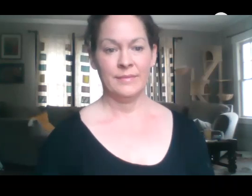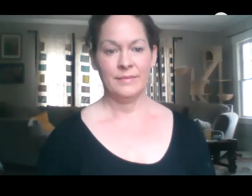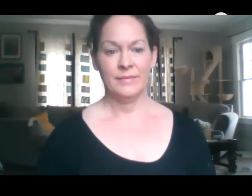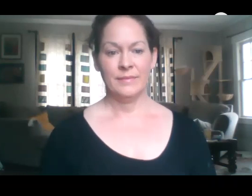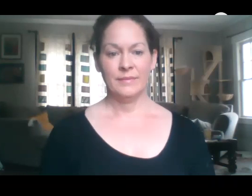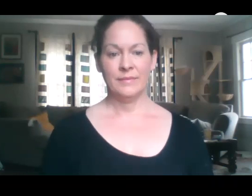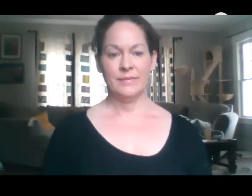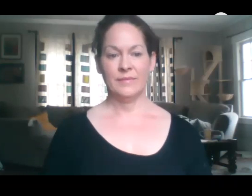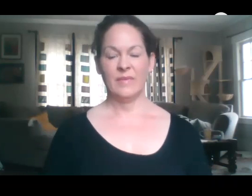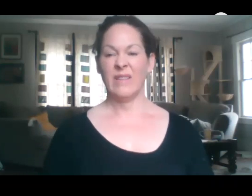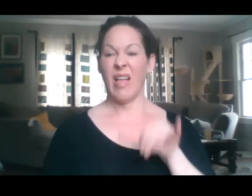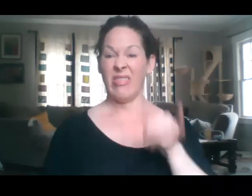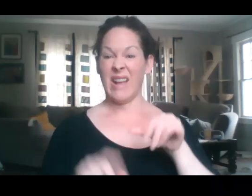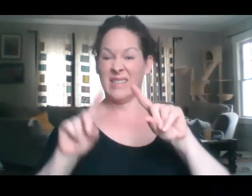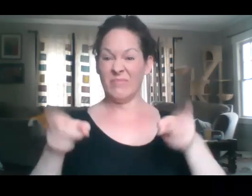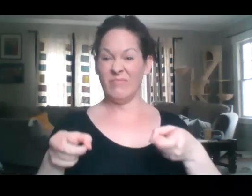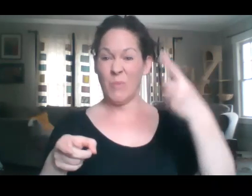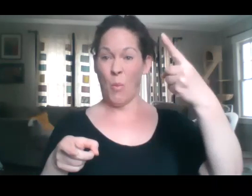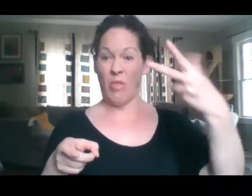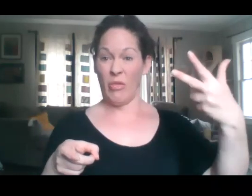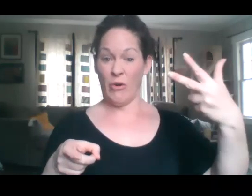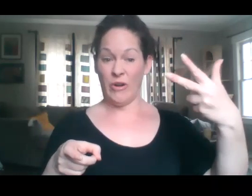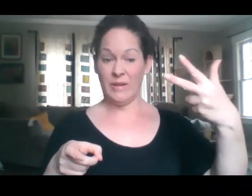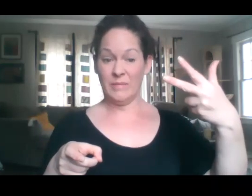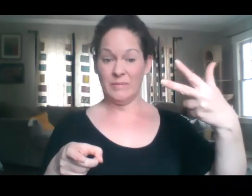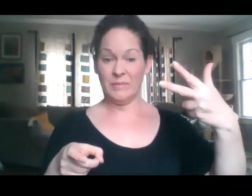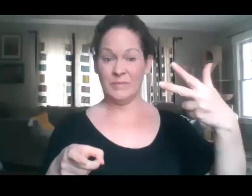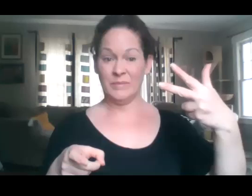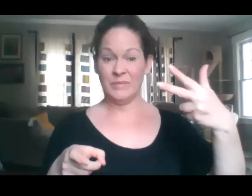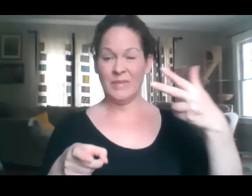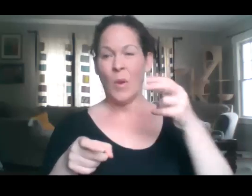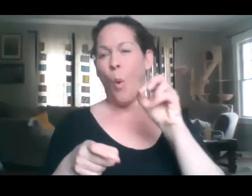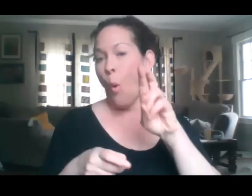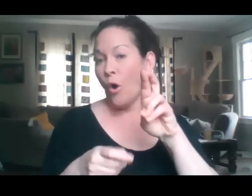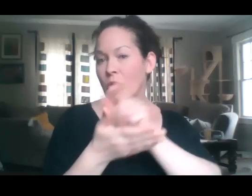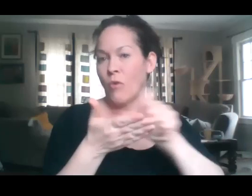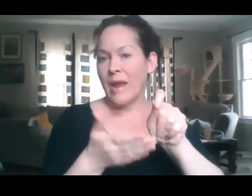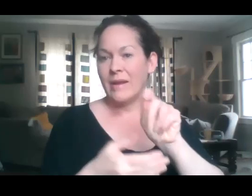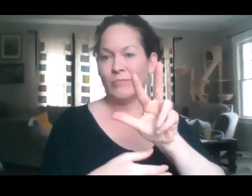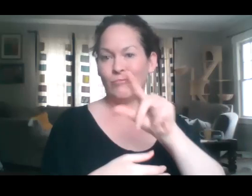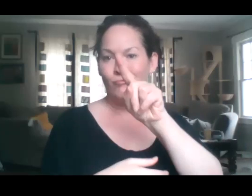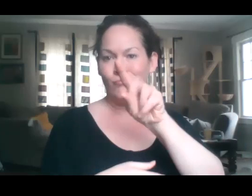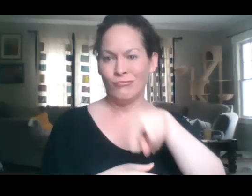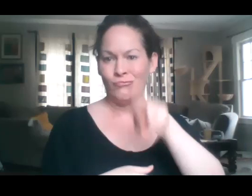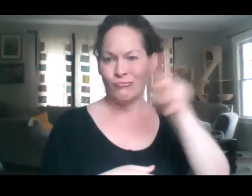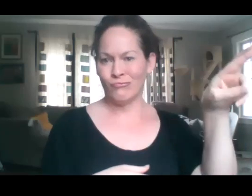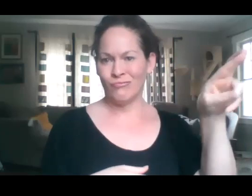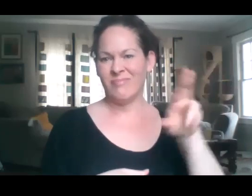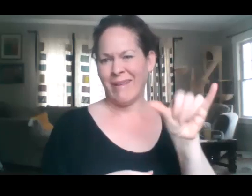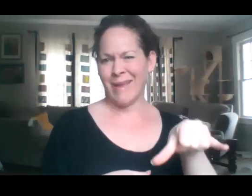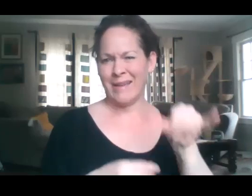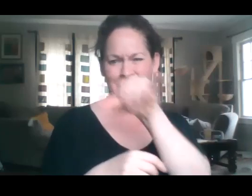And so that's x to the 1/3. Most books will write that as the cube root. I tend to like these